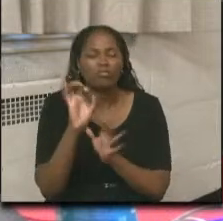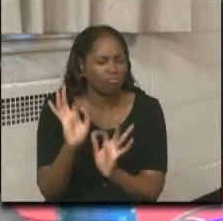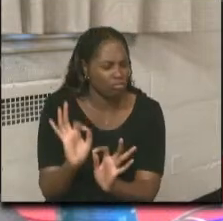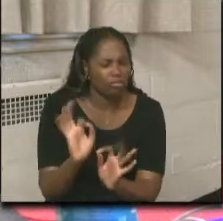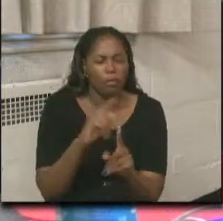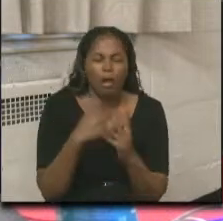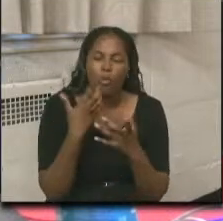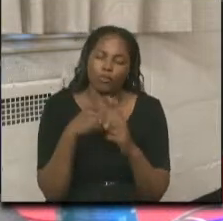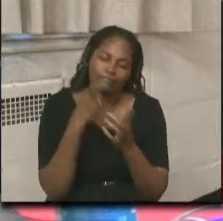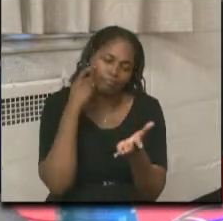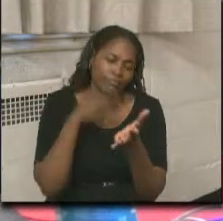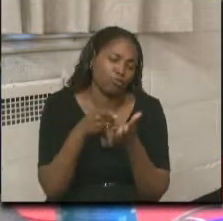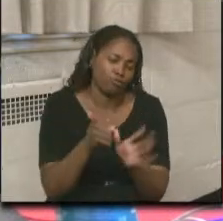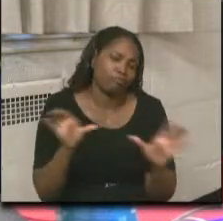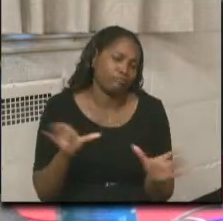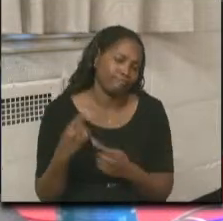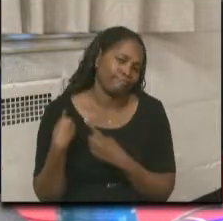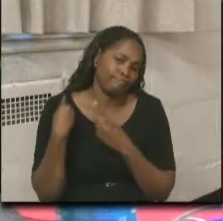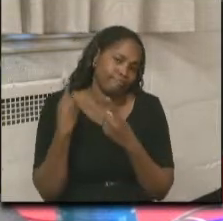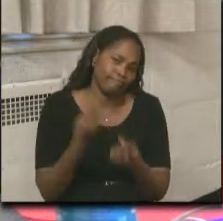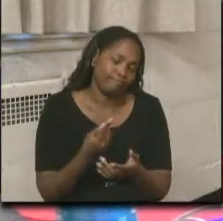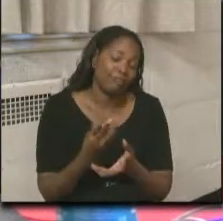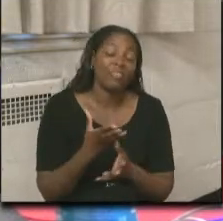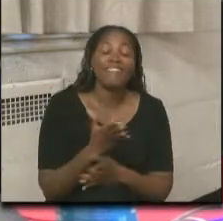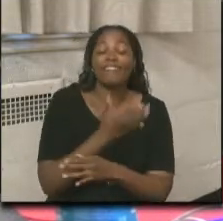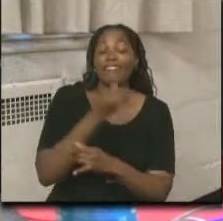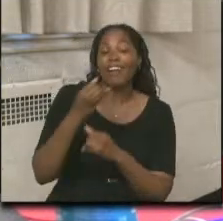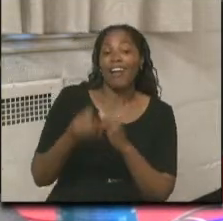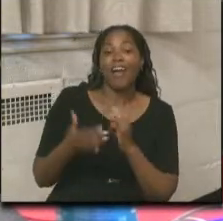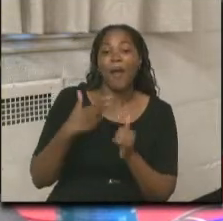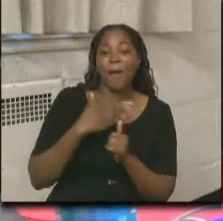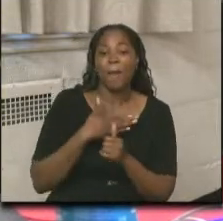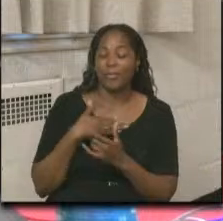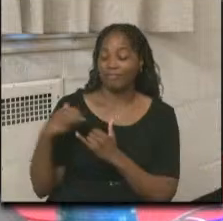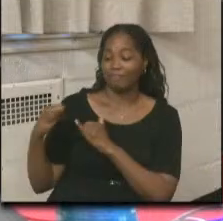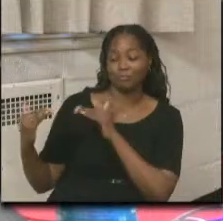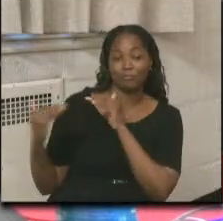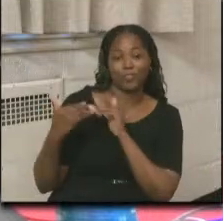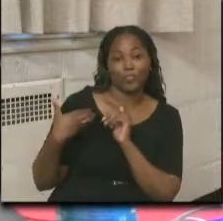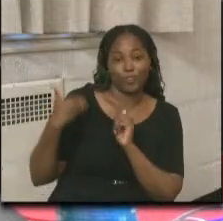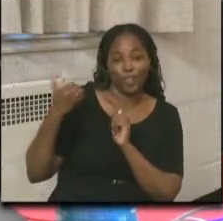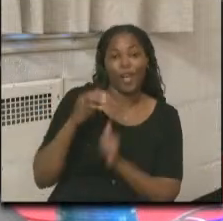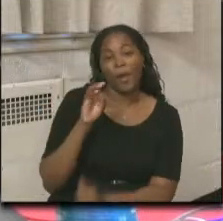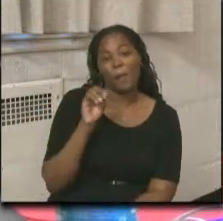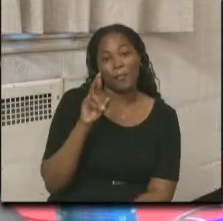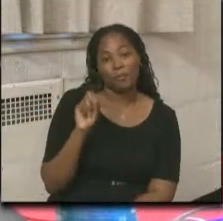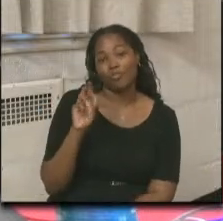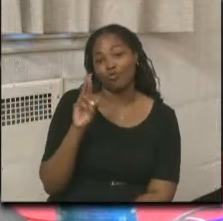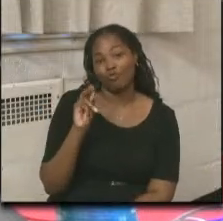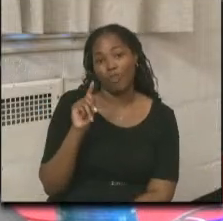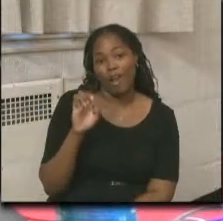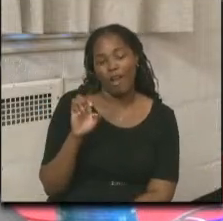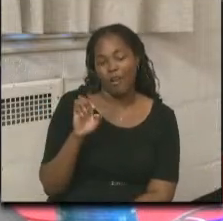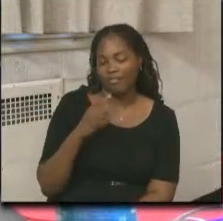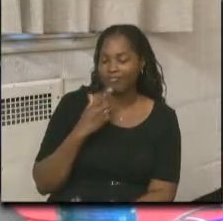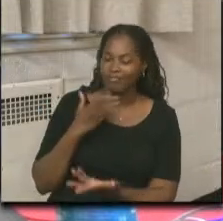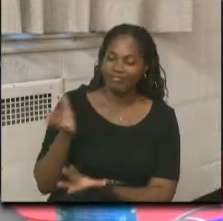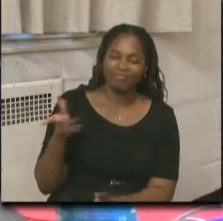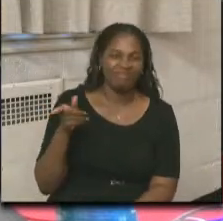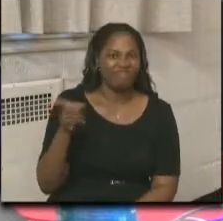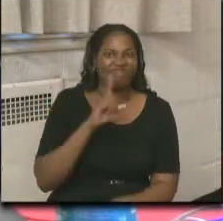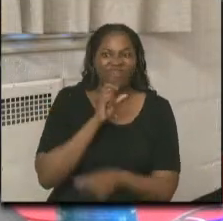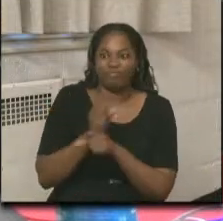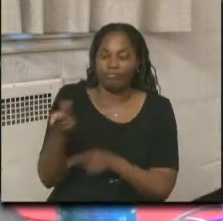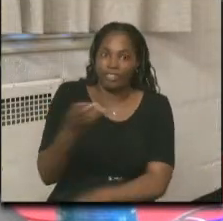your contributions. And then finally, my chair peer here, Mrs. Rout, who is just really a bottle of